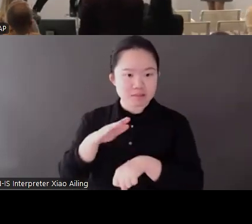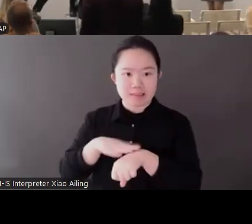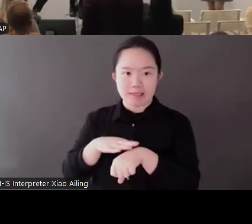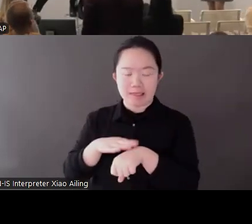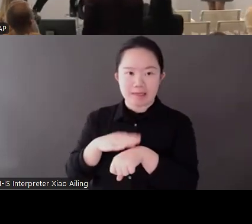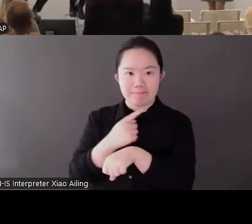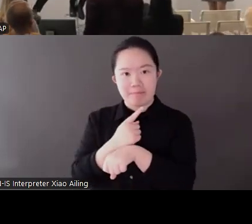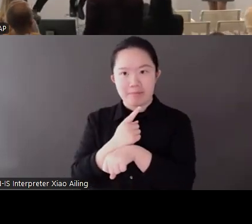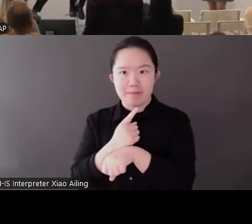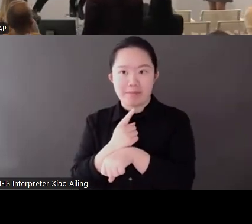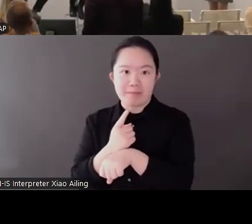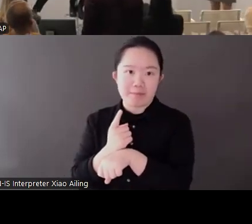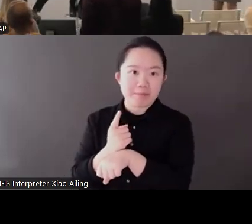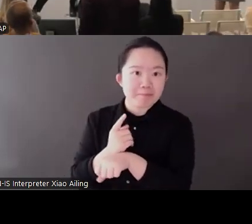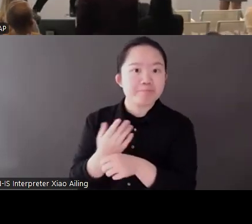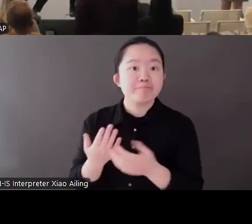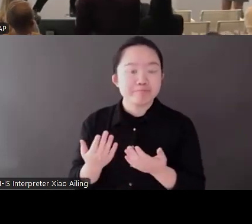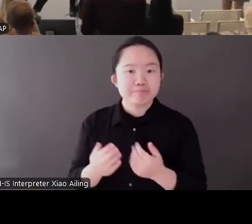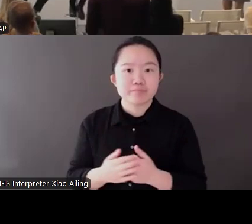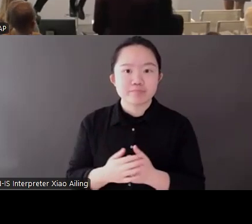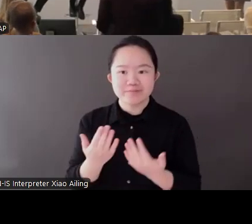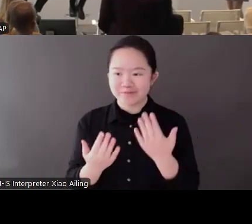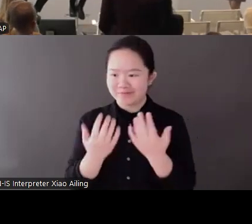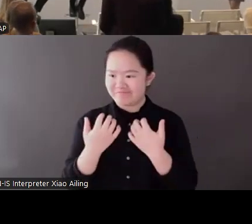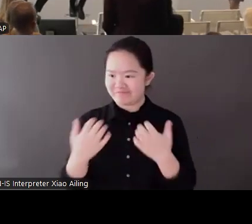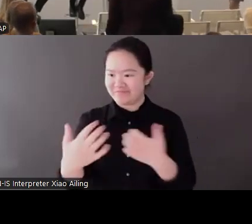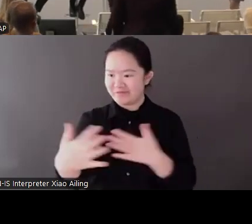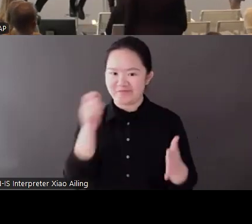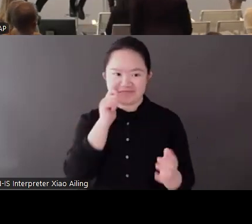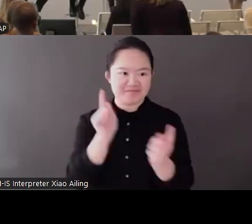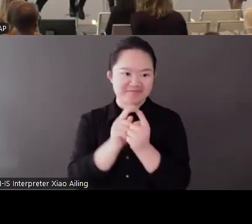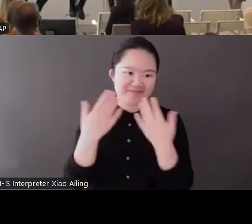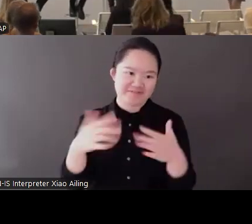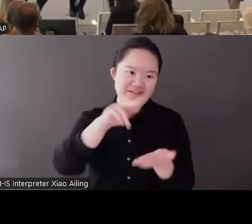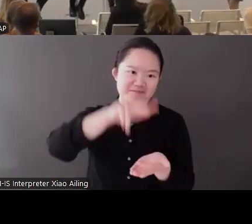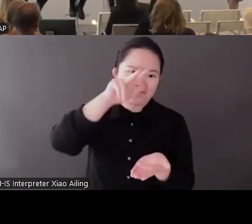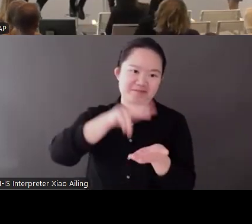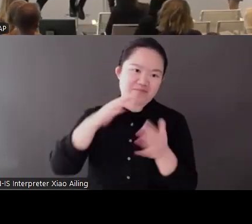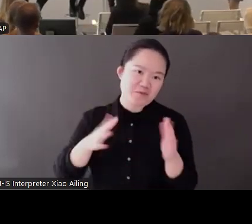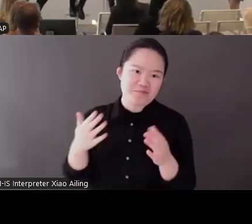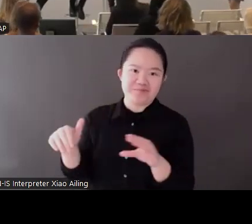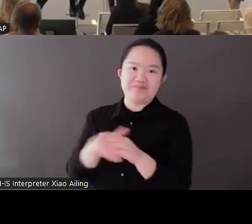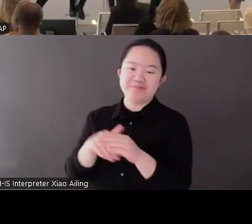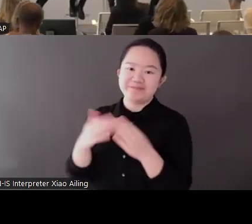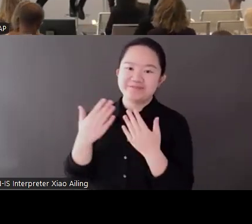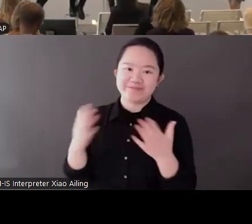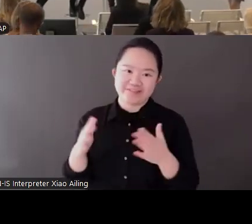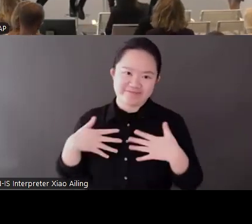everyone in the room is a member already, so then you don't have any questions around this, I guess. So we have one more question in the